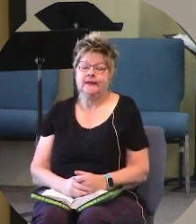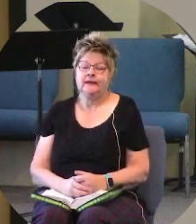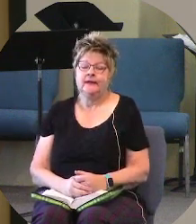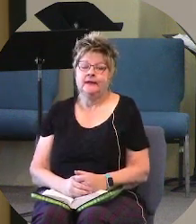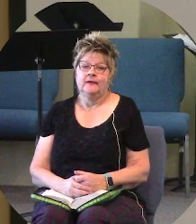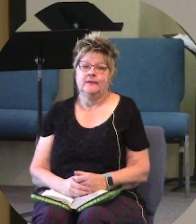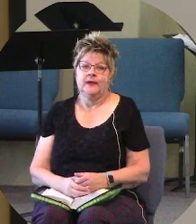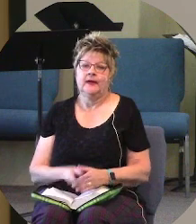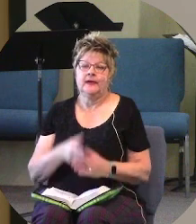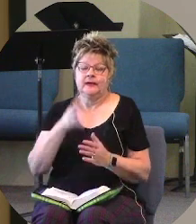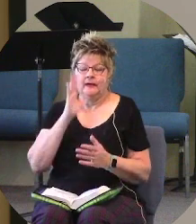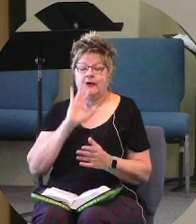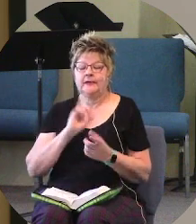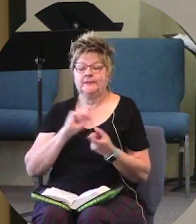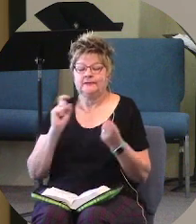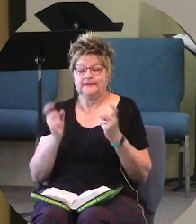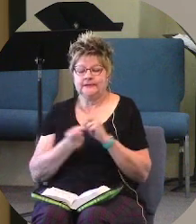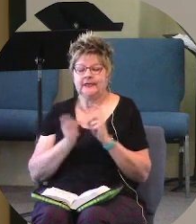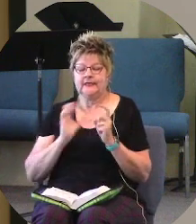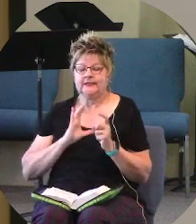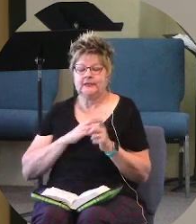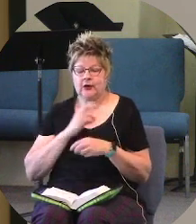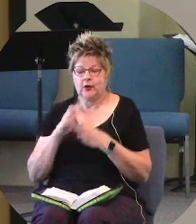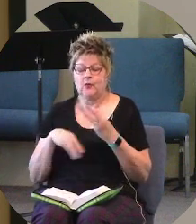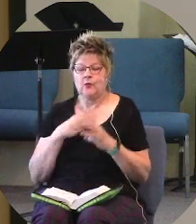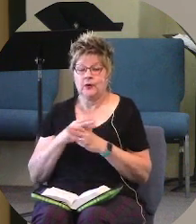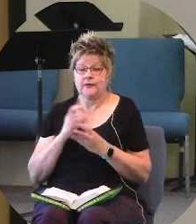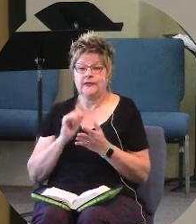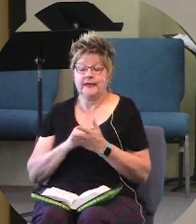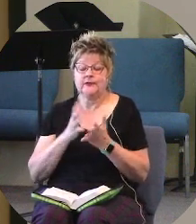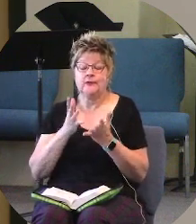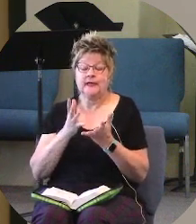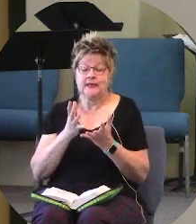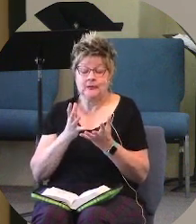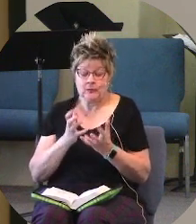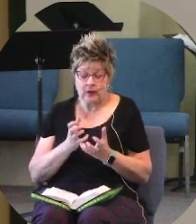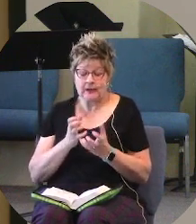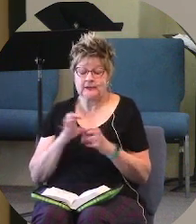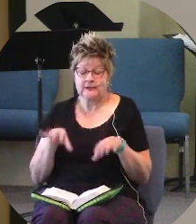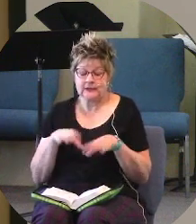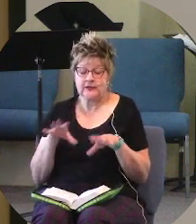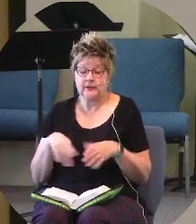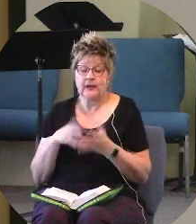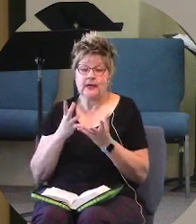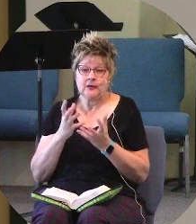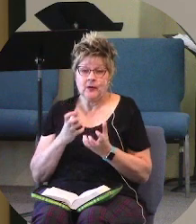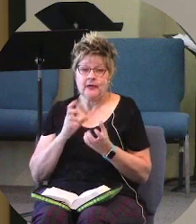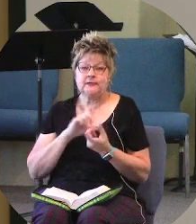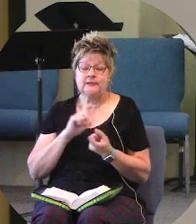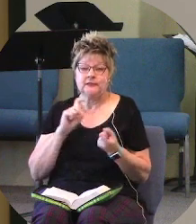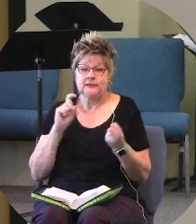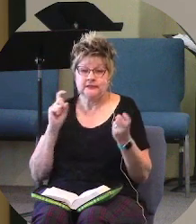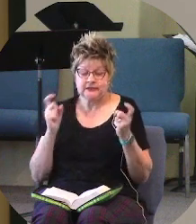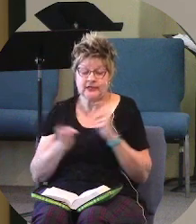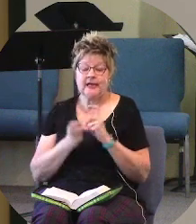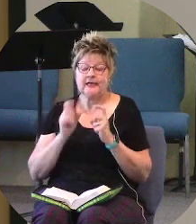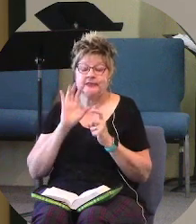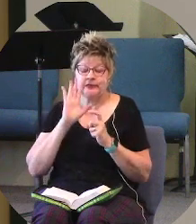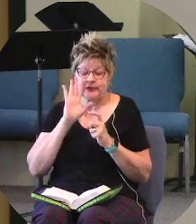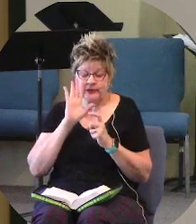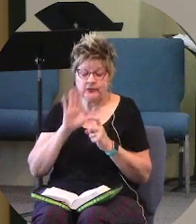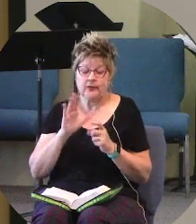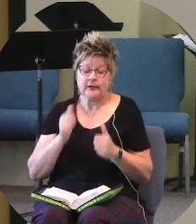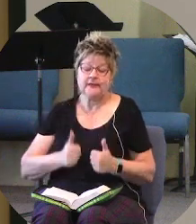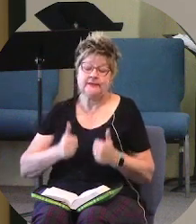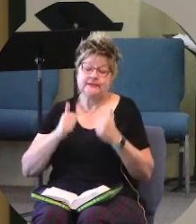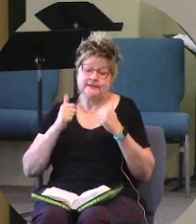he changed our world. That's what he wants to do. He wants to change your very